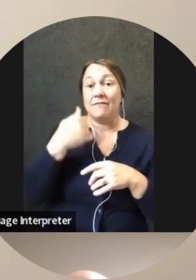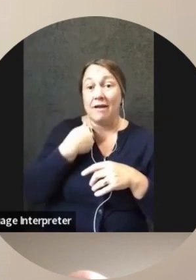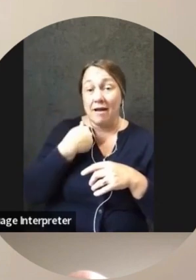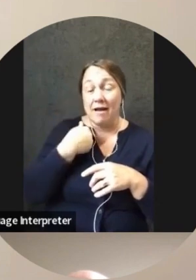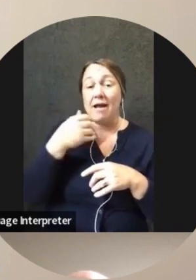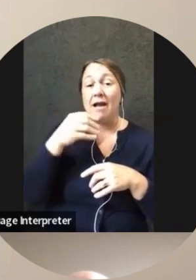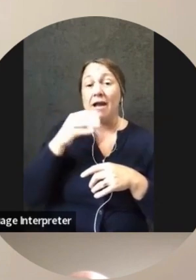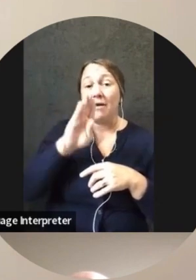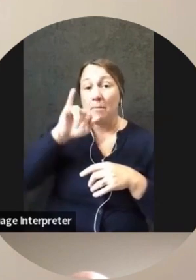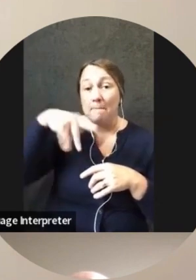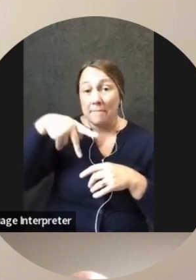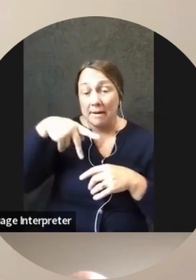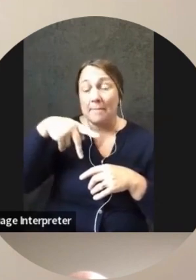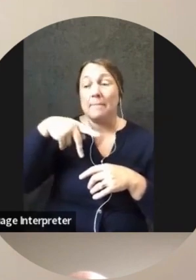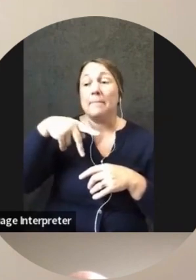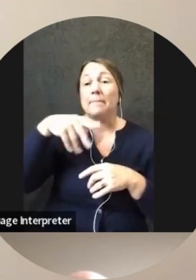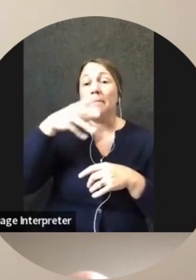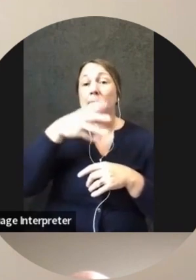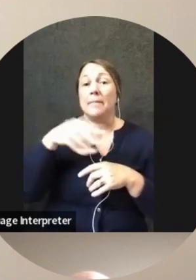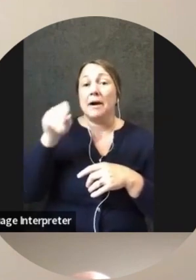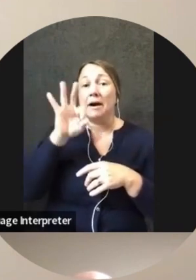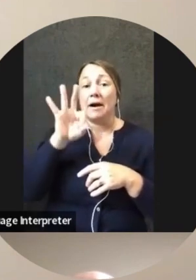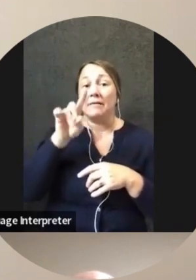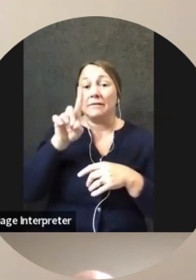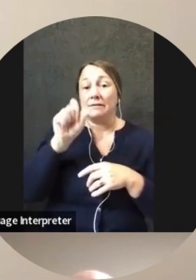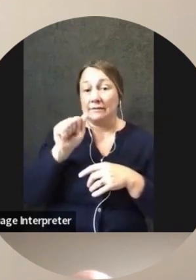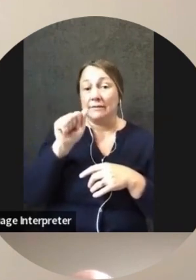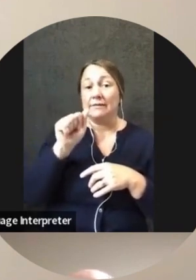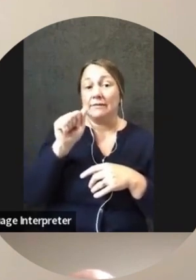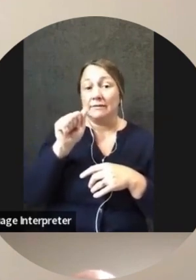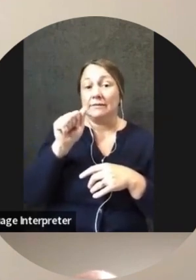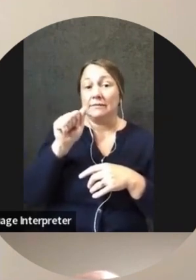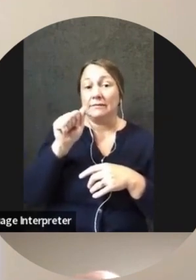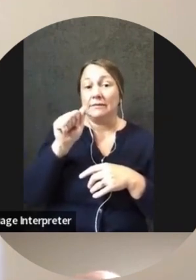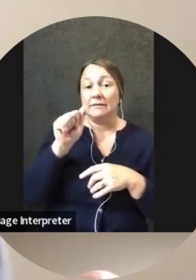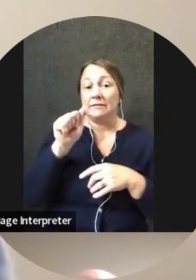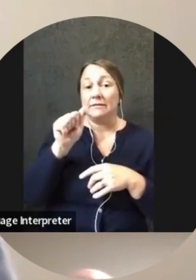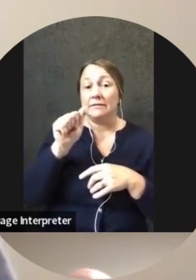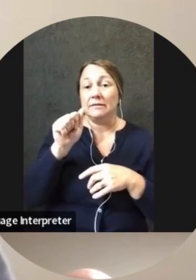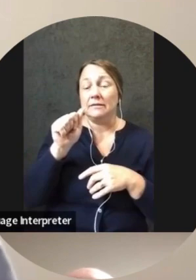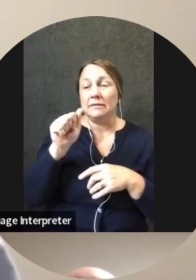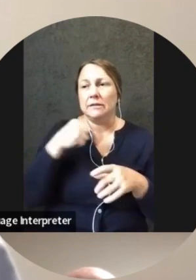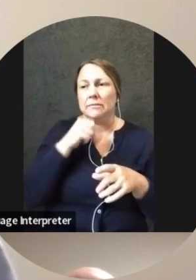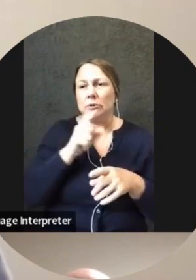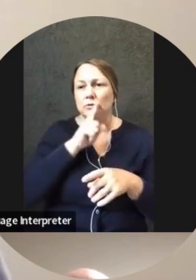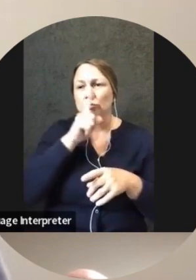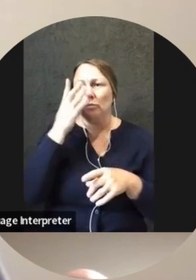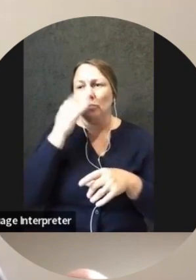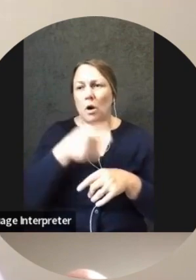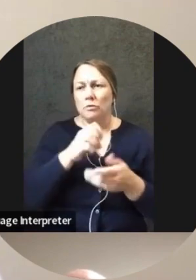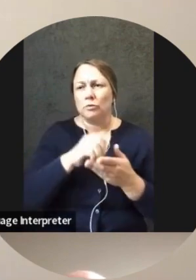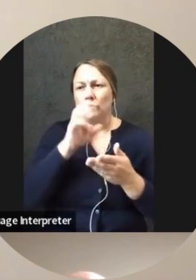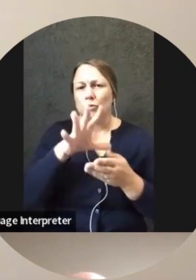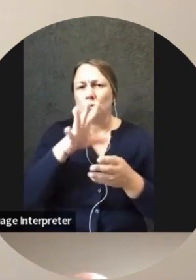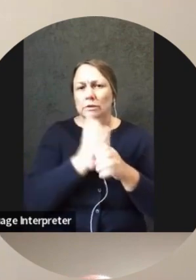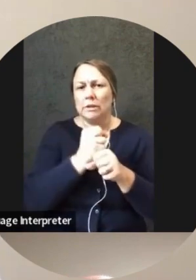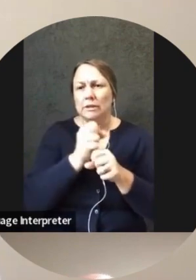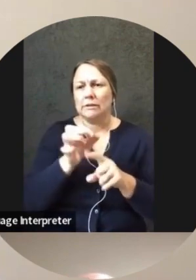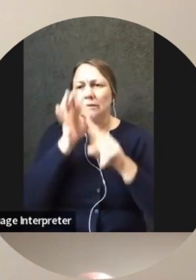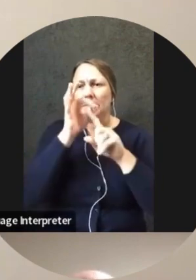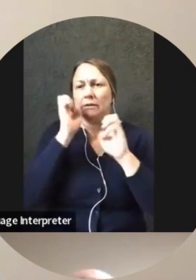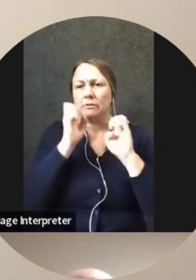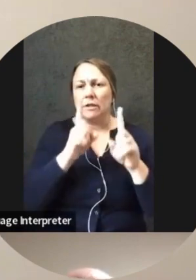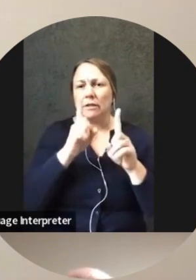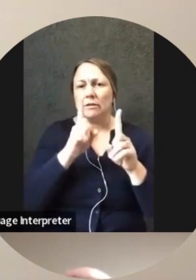BIP, and the student is, and I don't know why the student is receiving special education services,